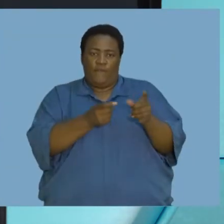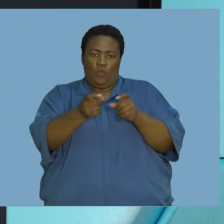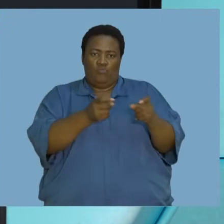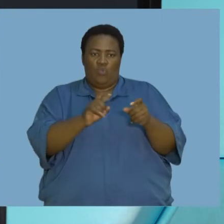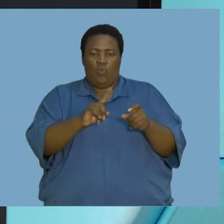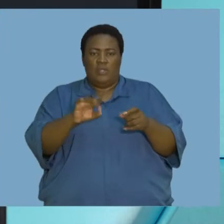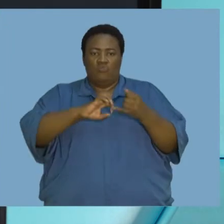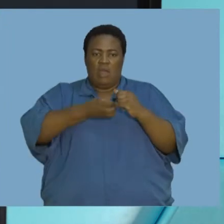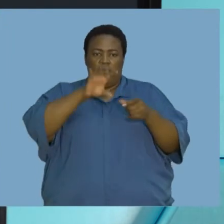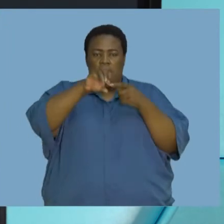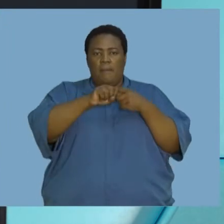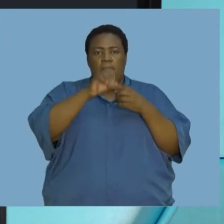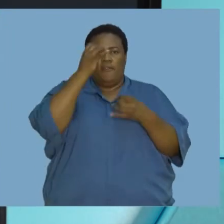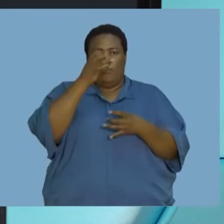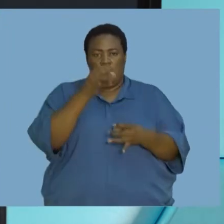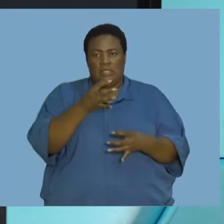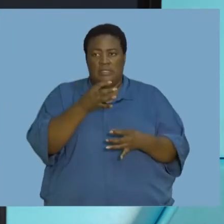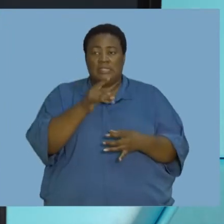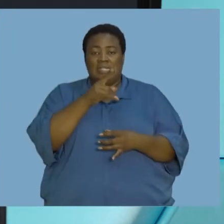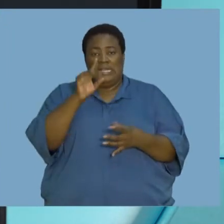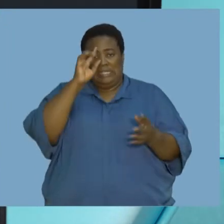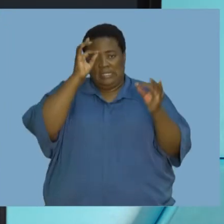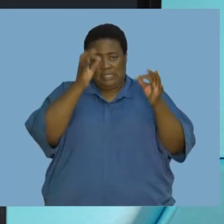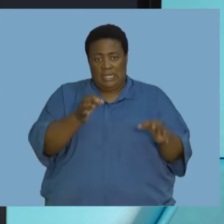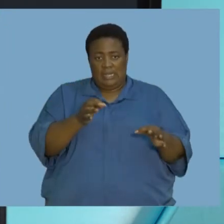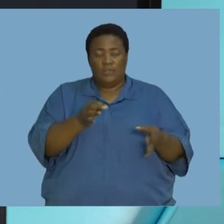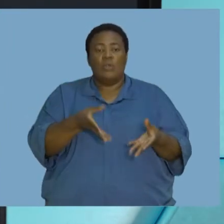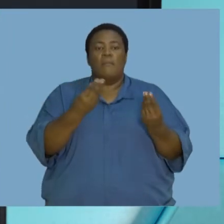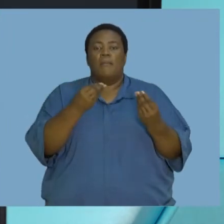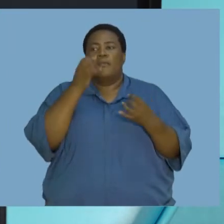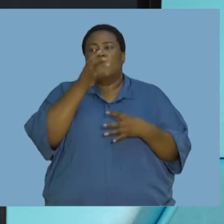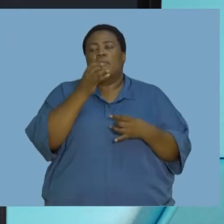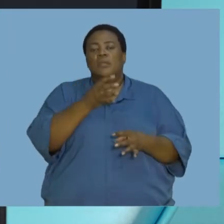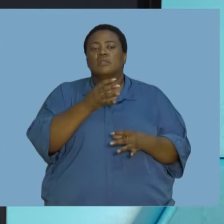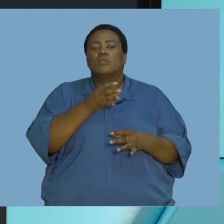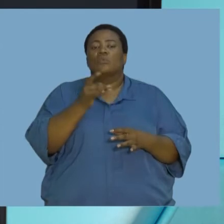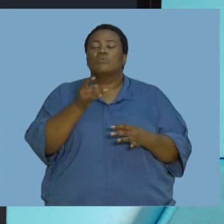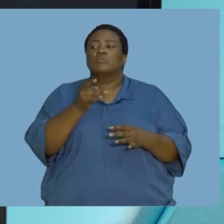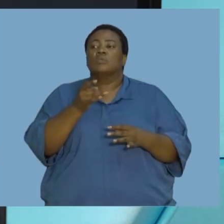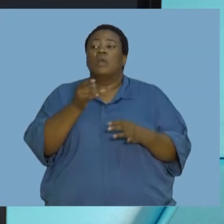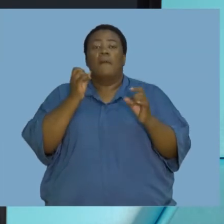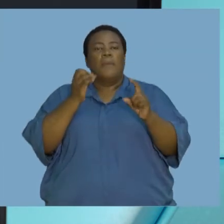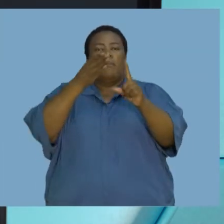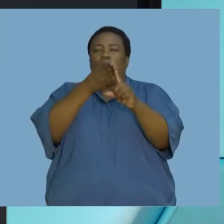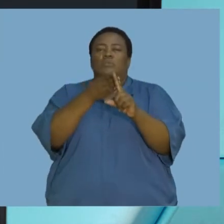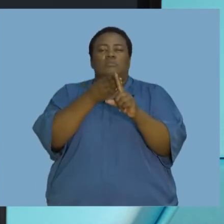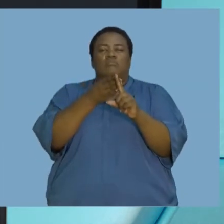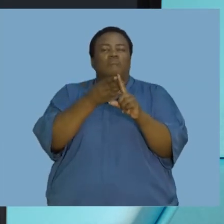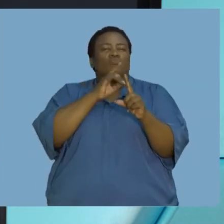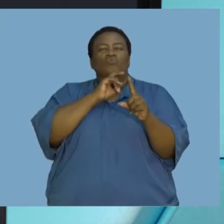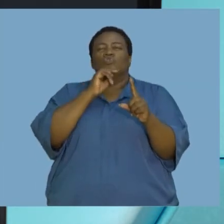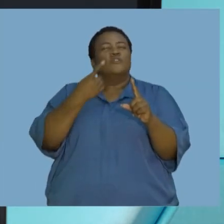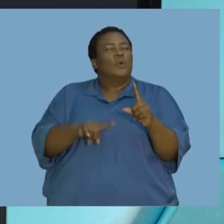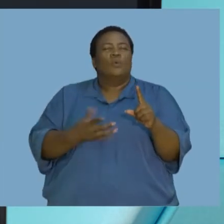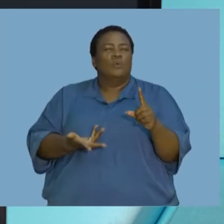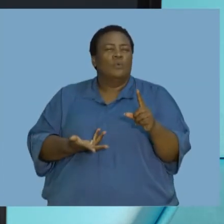trying to find information about? So they decided to find out information on what is the purpose of the water being